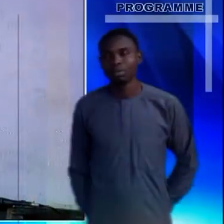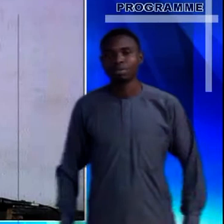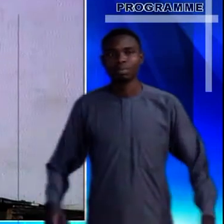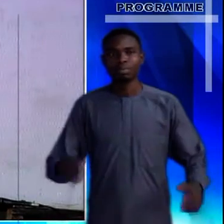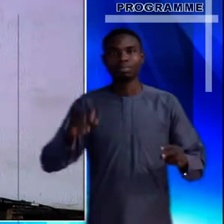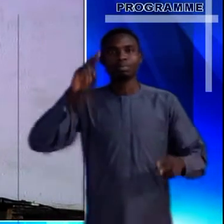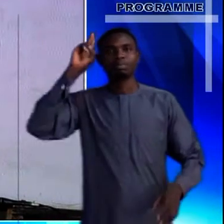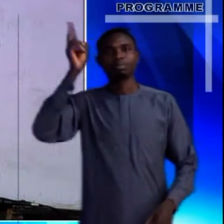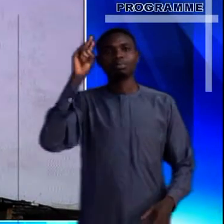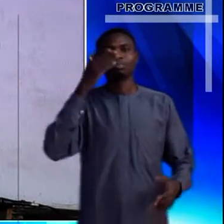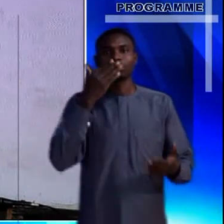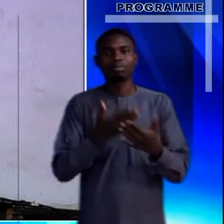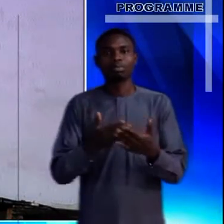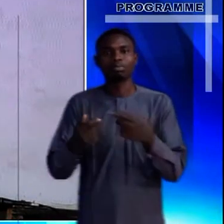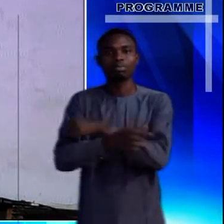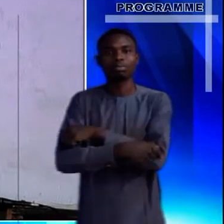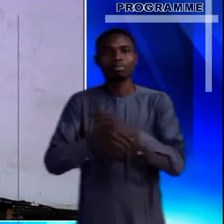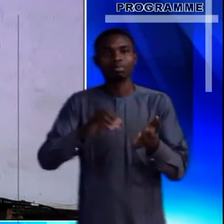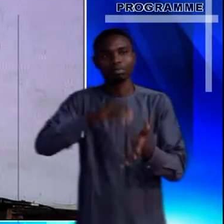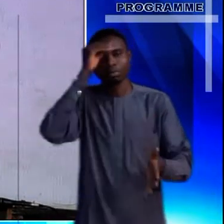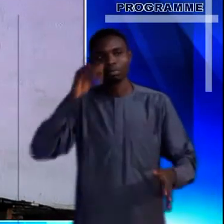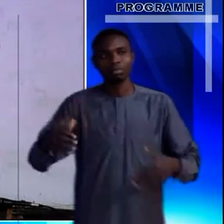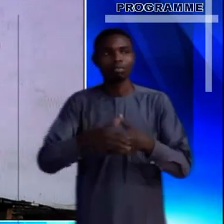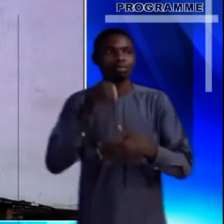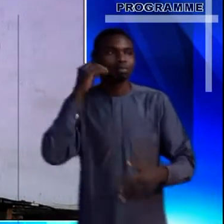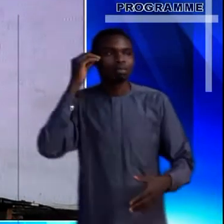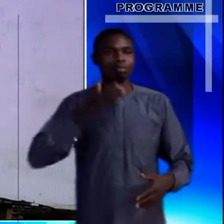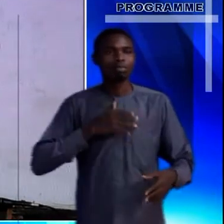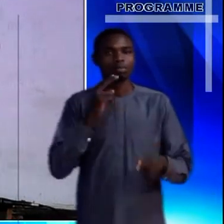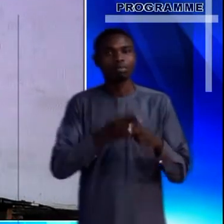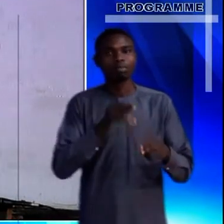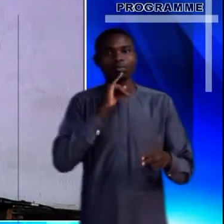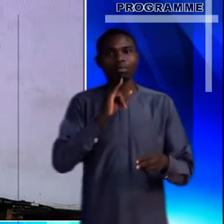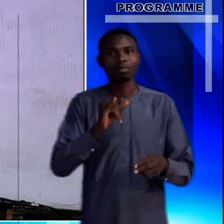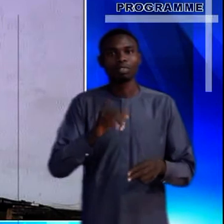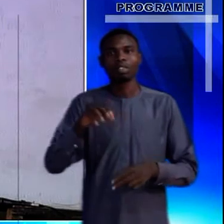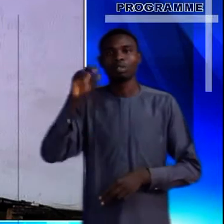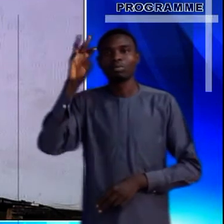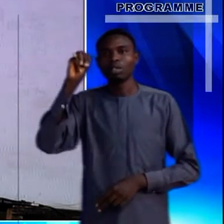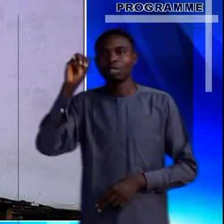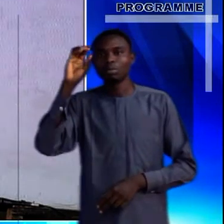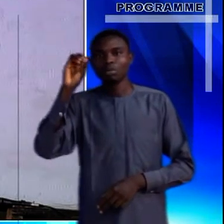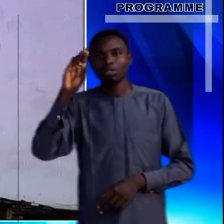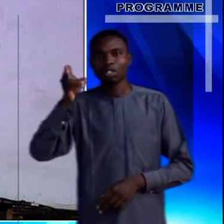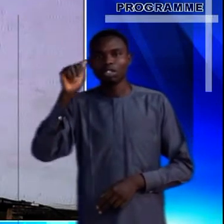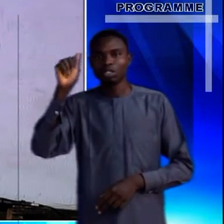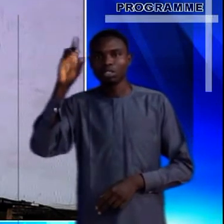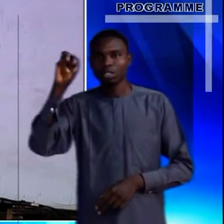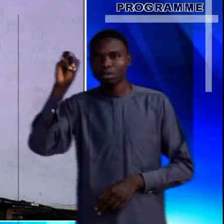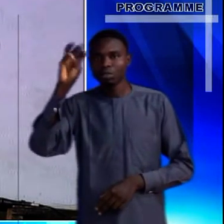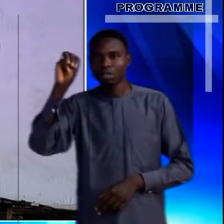Hello, good day, student at home. My name is Muhammad Mutawakil, a teacher from Dr. Amina Government Girls College, Birnin